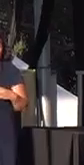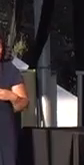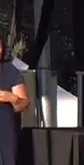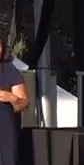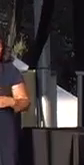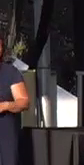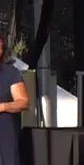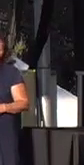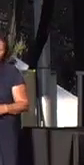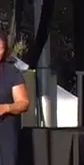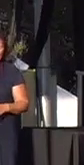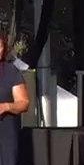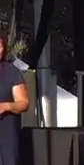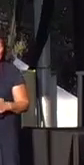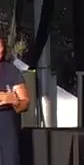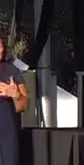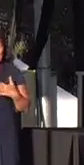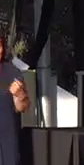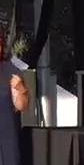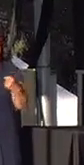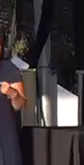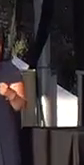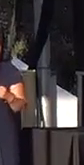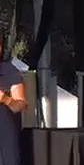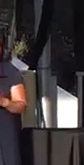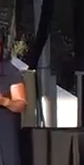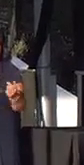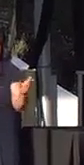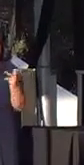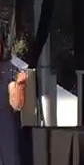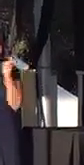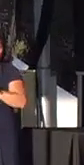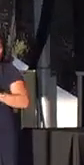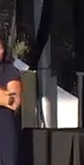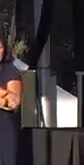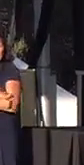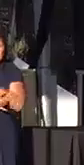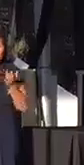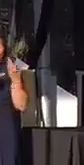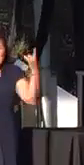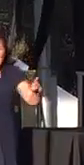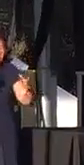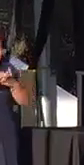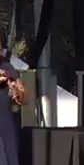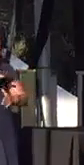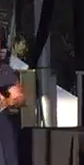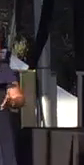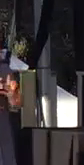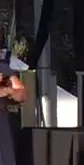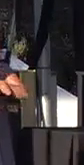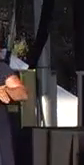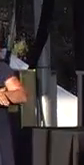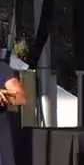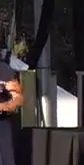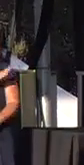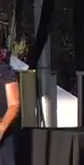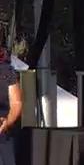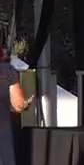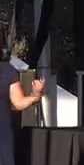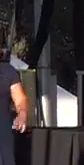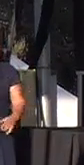that we got to get solid gun reform in this country. What happened in that club that night should not have